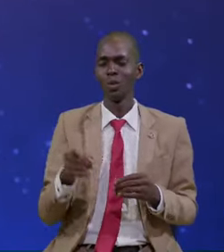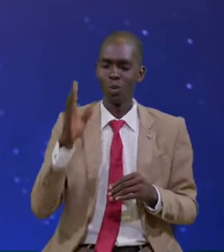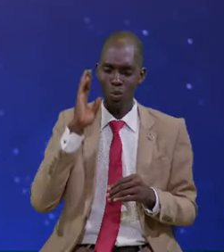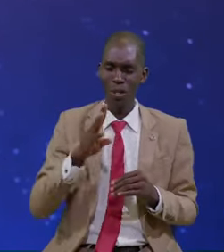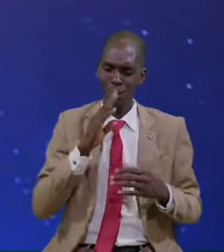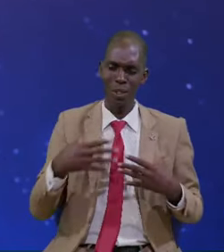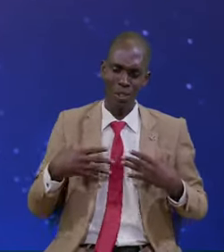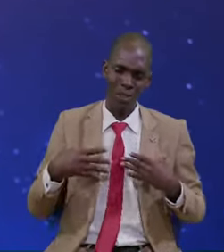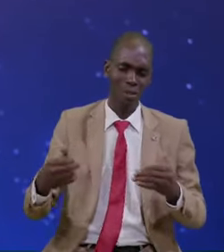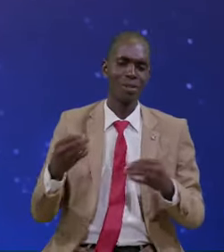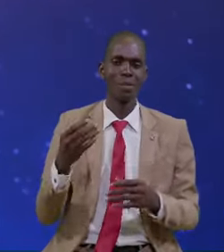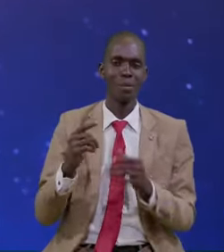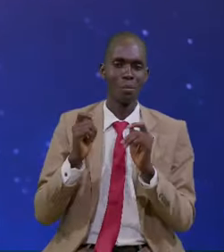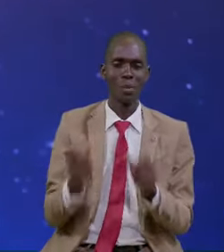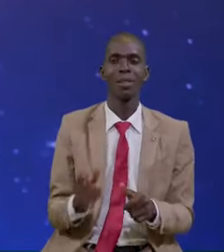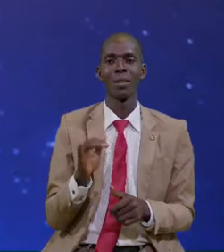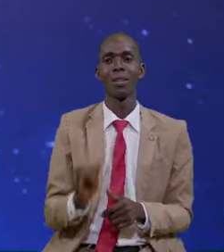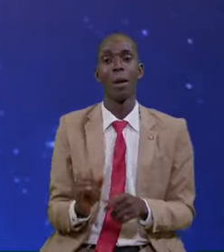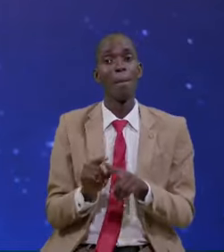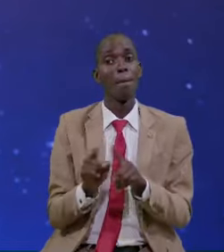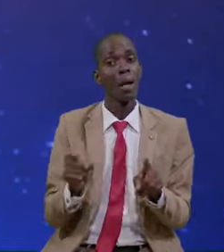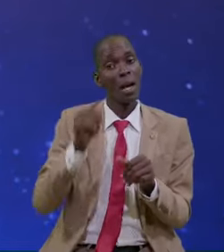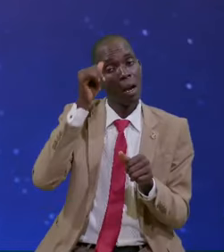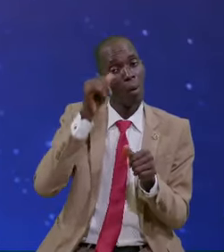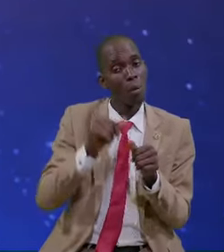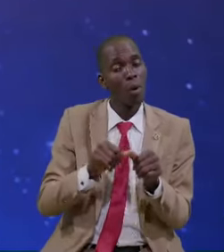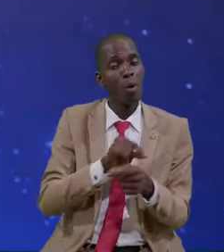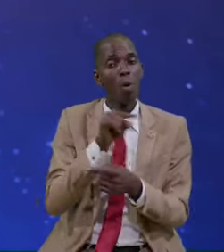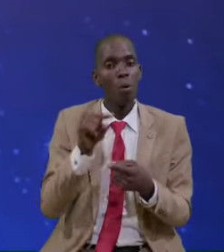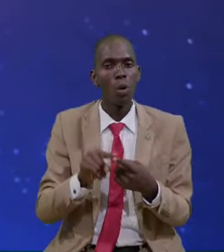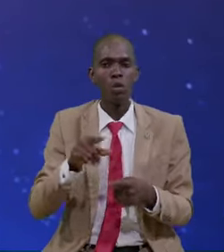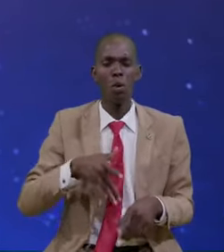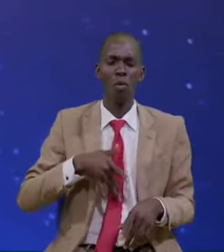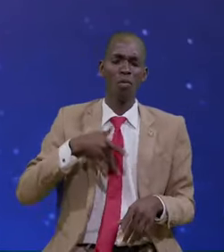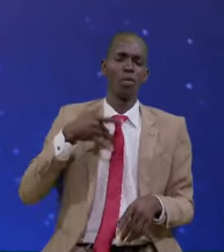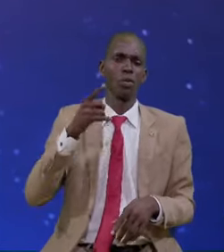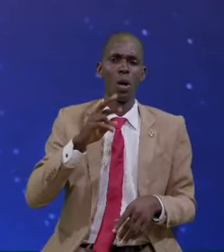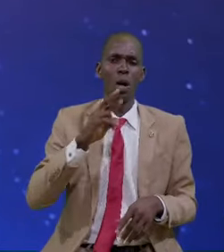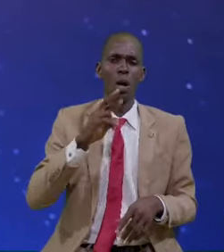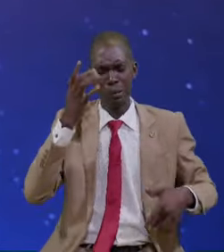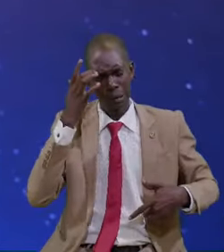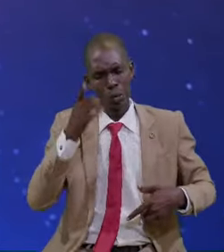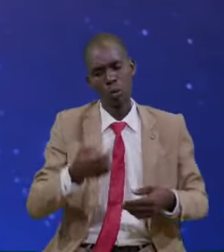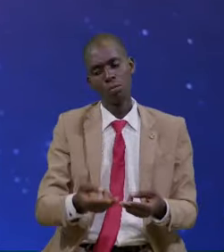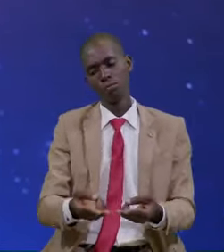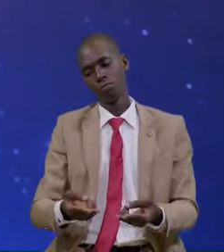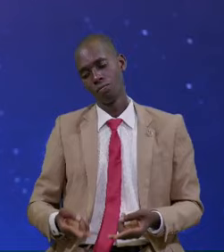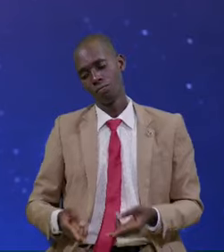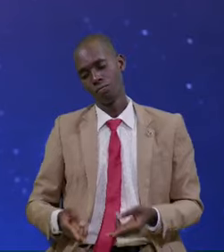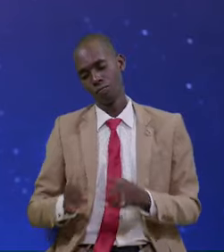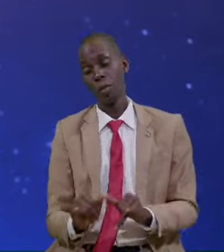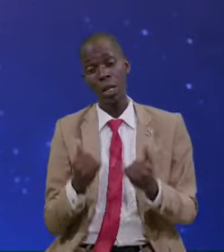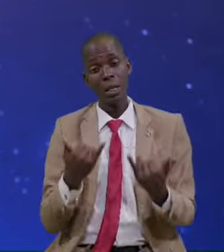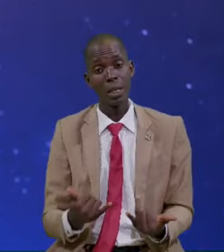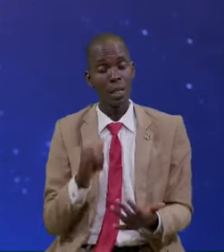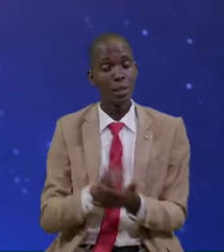there. But remember, when you felt you were sick, you were lying down. Now that you know that you